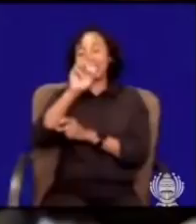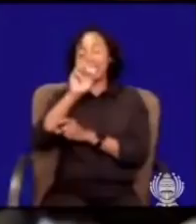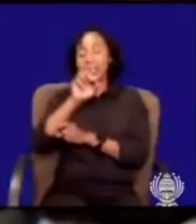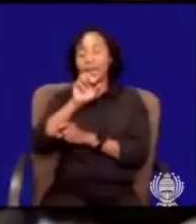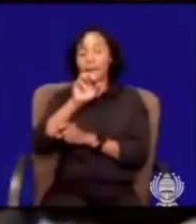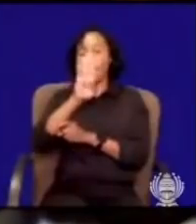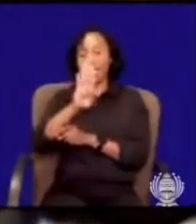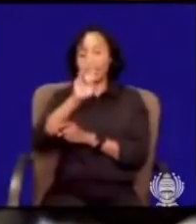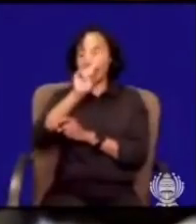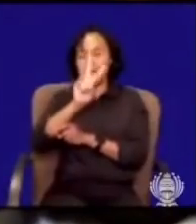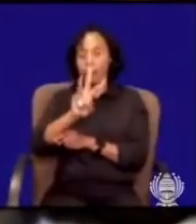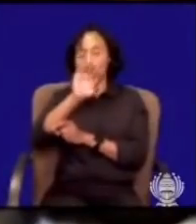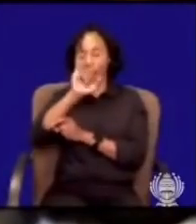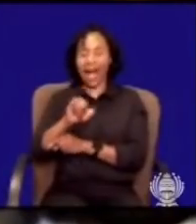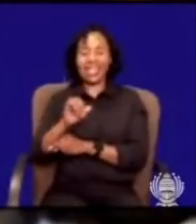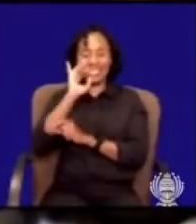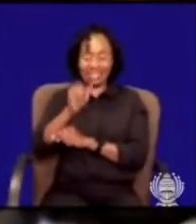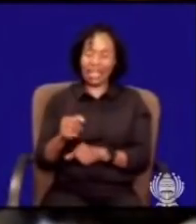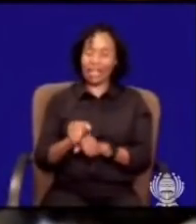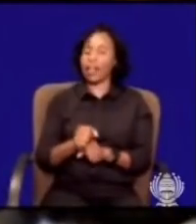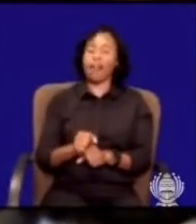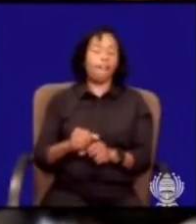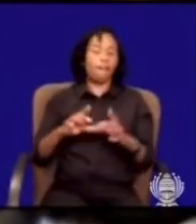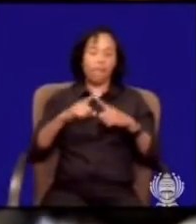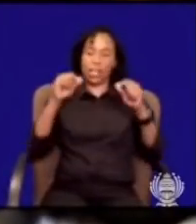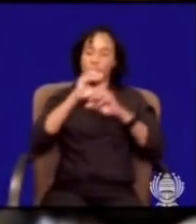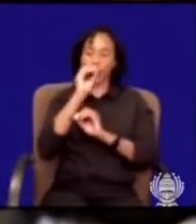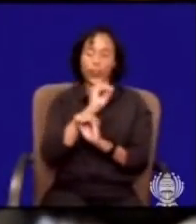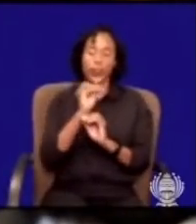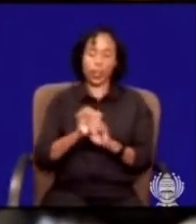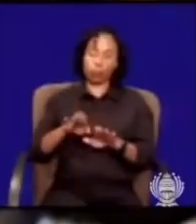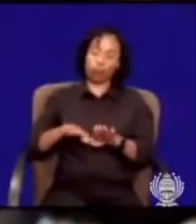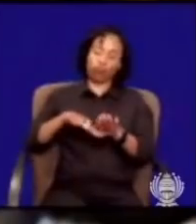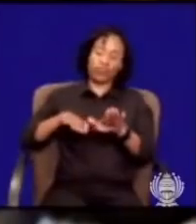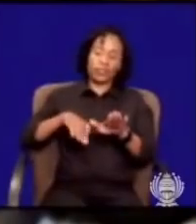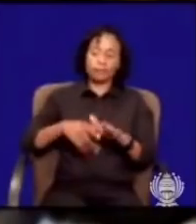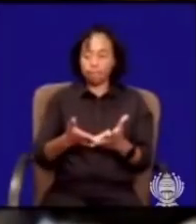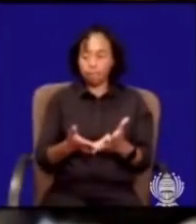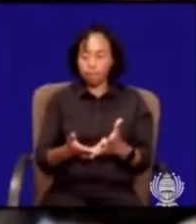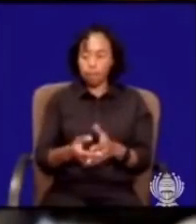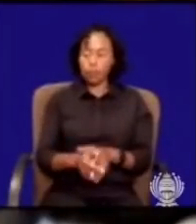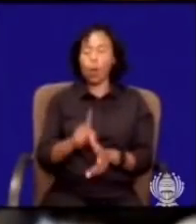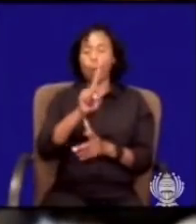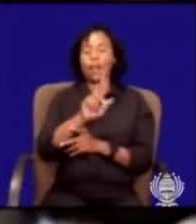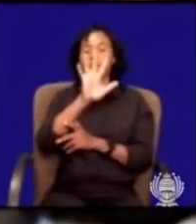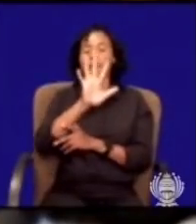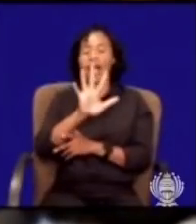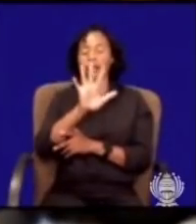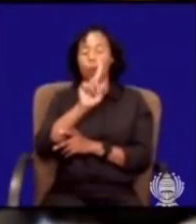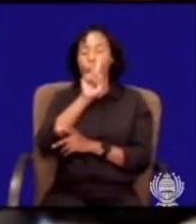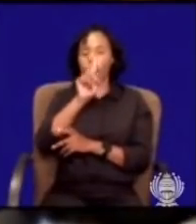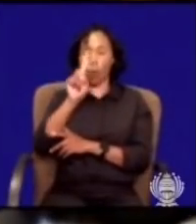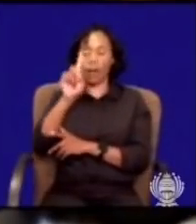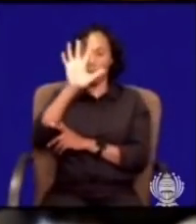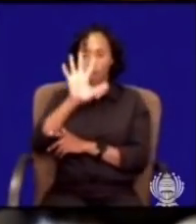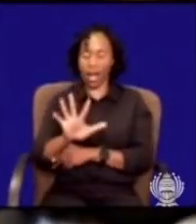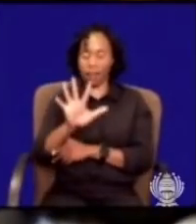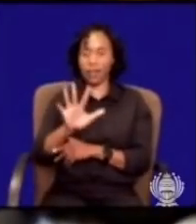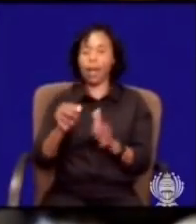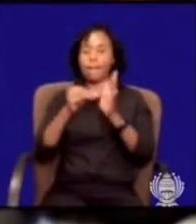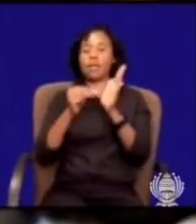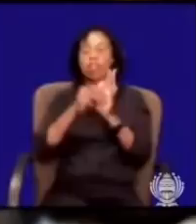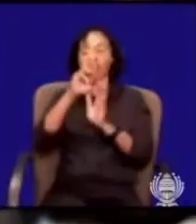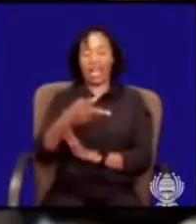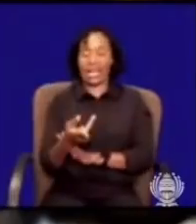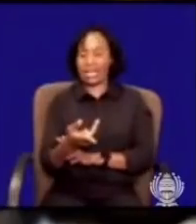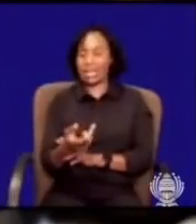facilitated. And the private sector funders, having already invested upwards of 150 million rand, are unwilling to plough any more